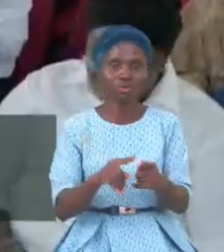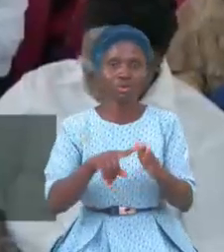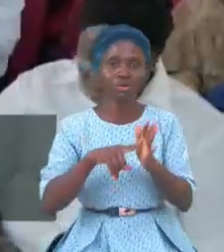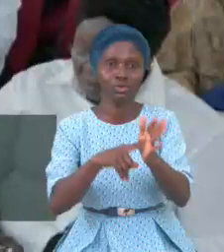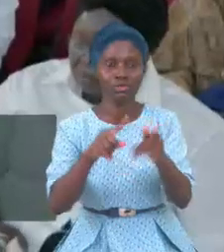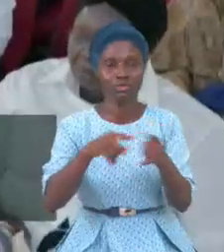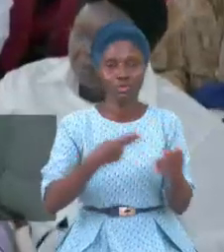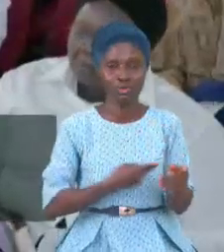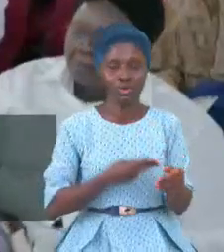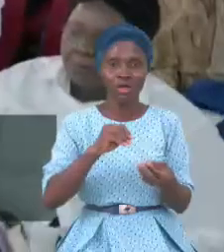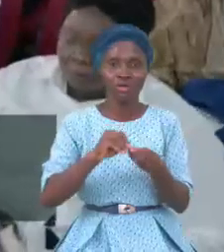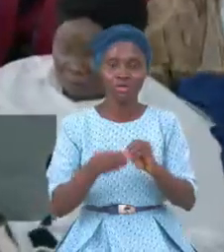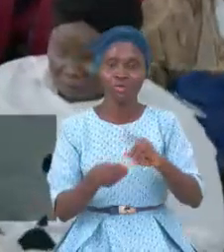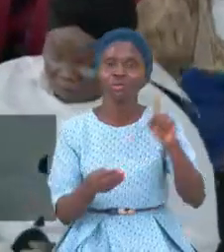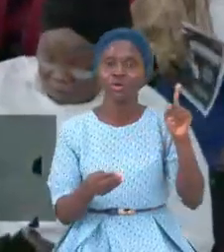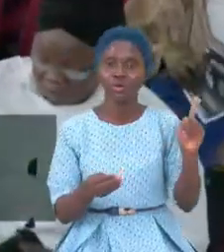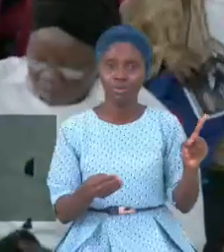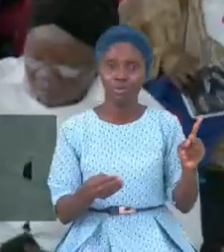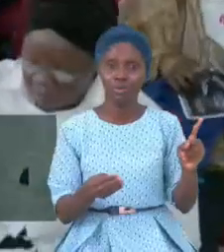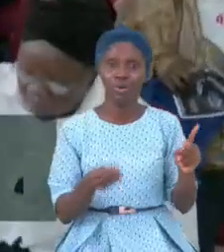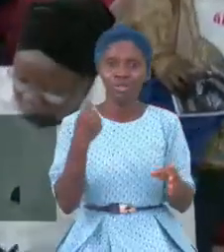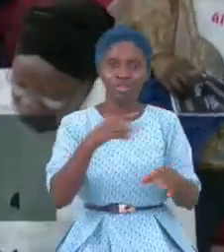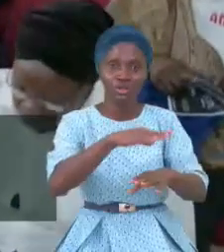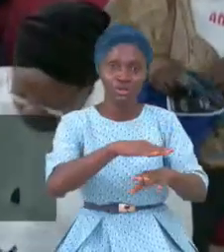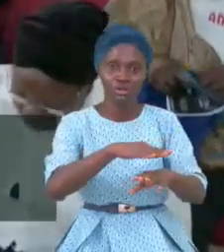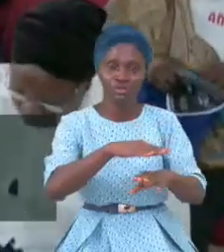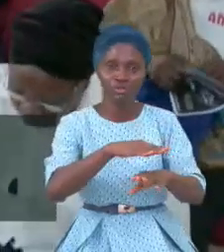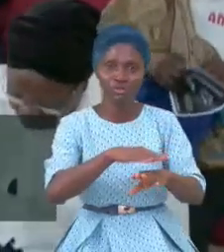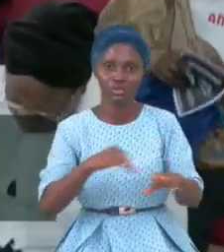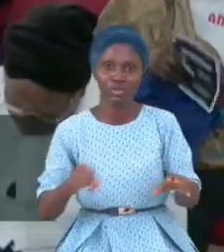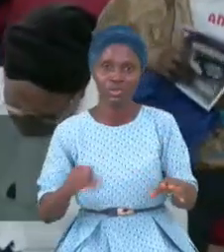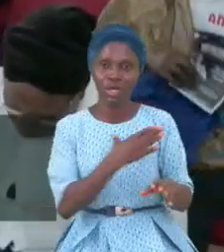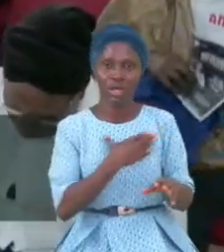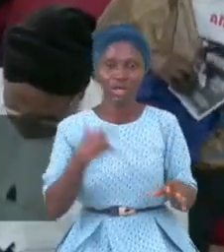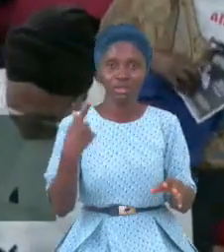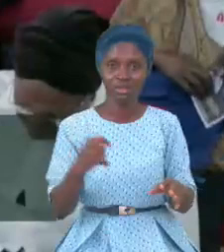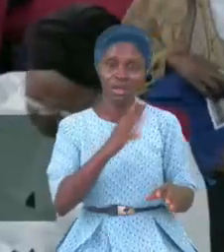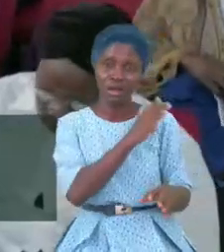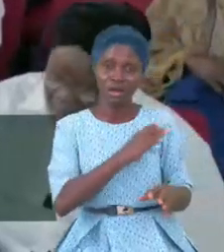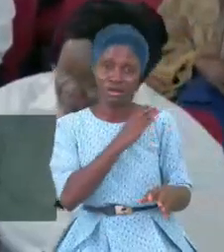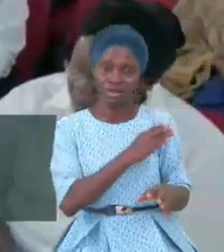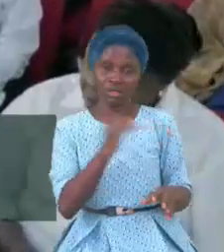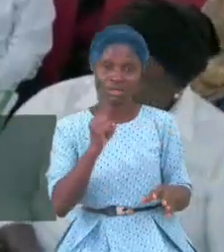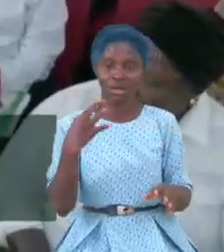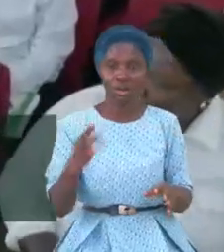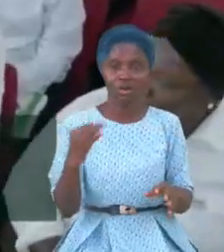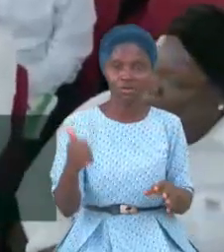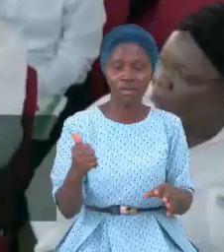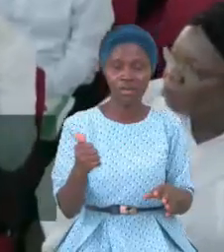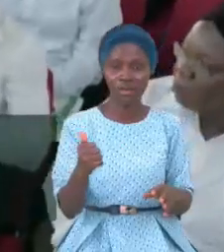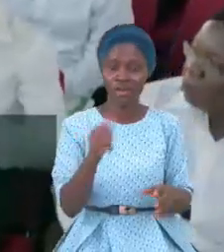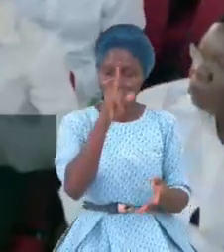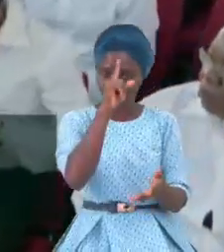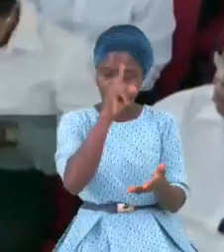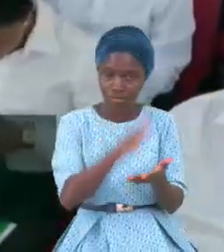Number one is the calling and the characteristics of a trustworthy minister.